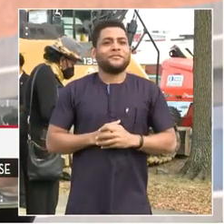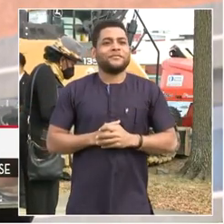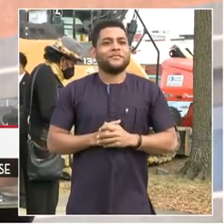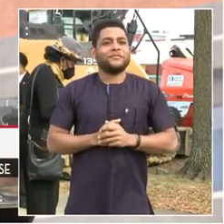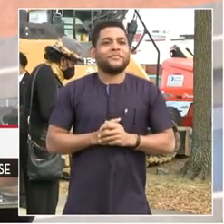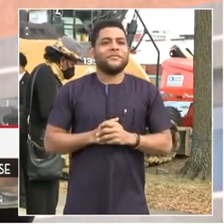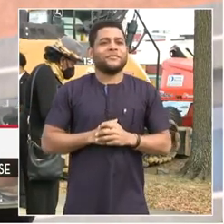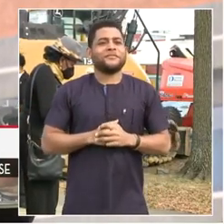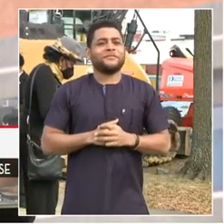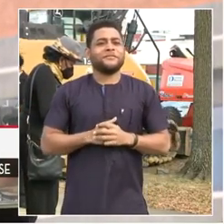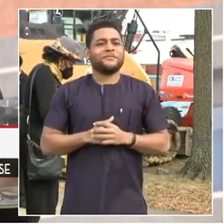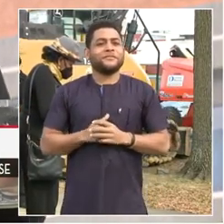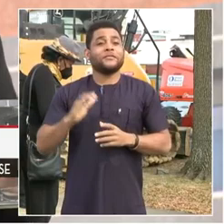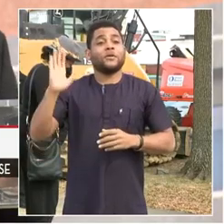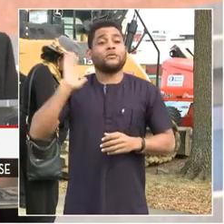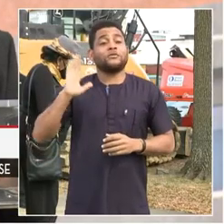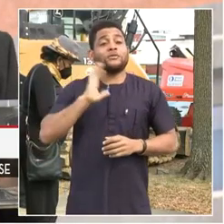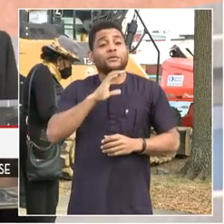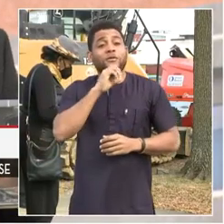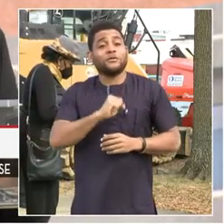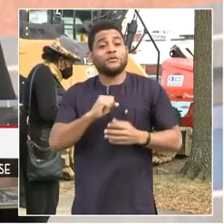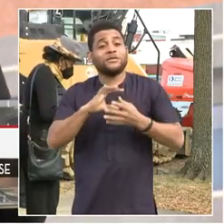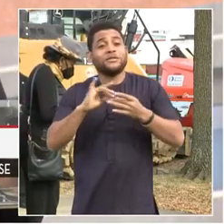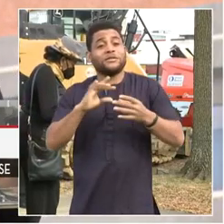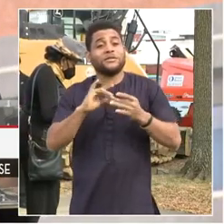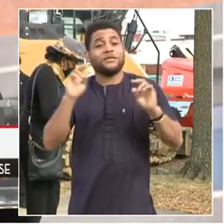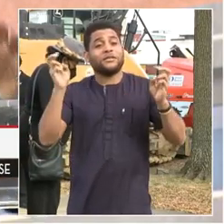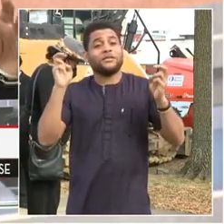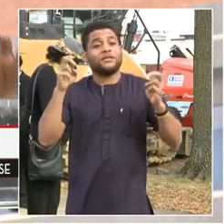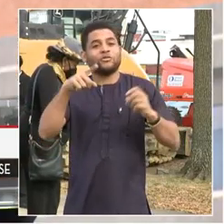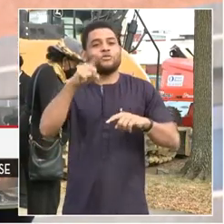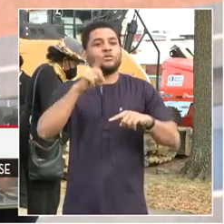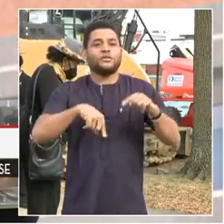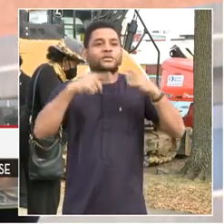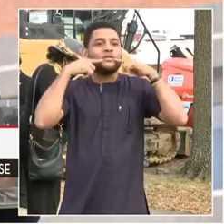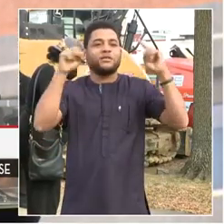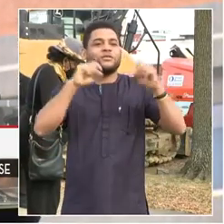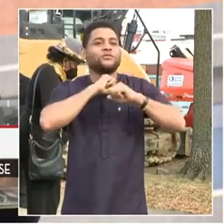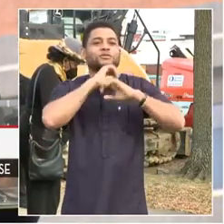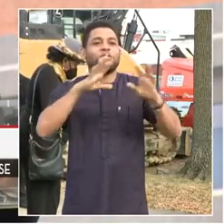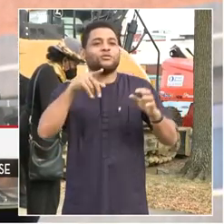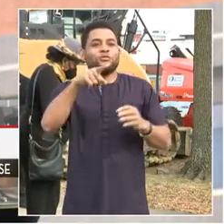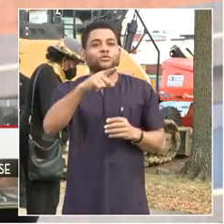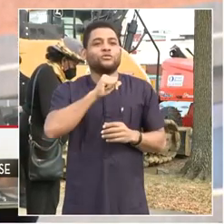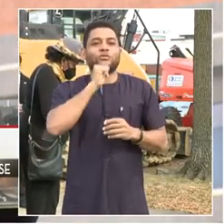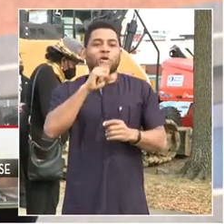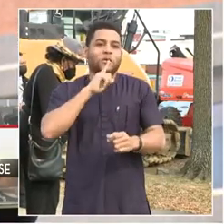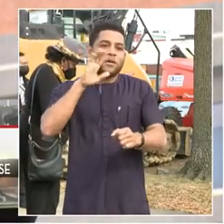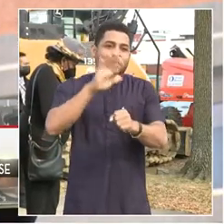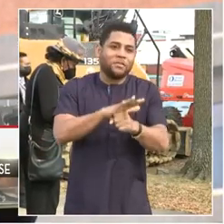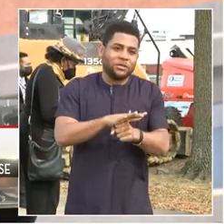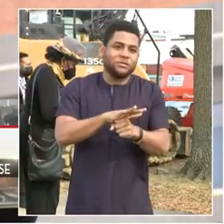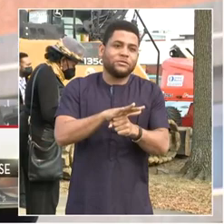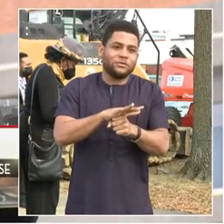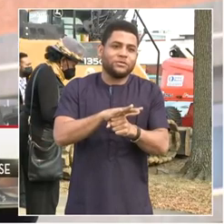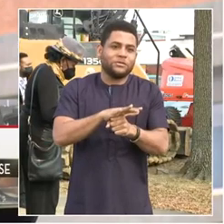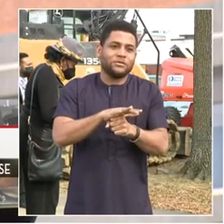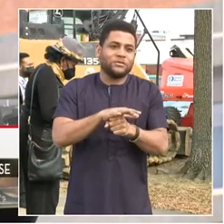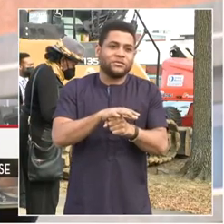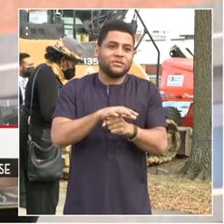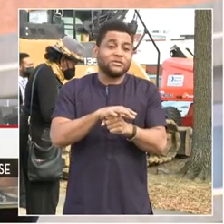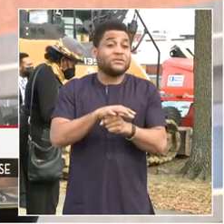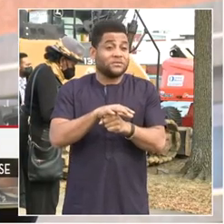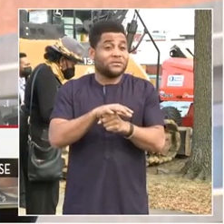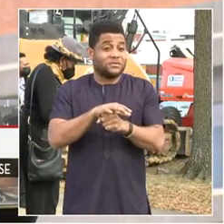There's an old saying that you can't accomplish anything that you're not committed to. And this man right here has been committed since the beginning, man. And I just want to thank you for